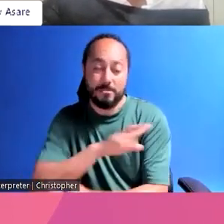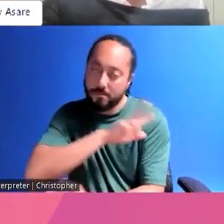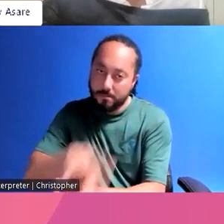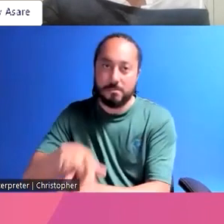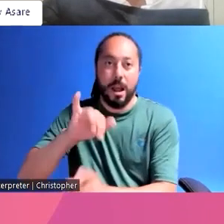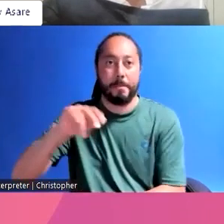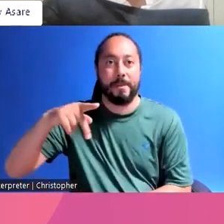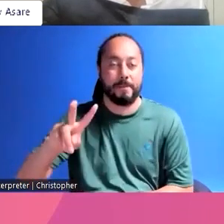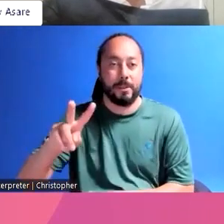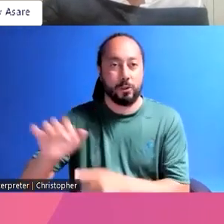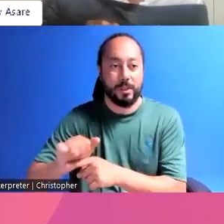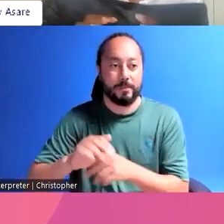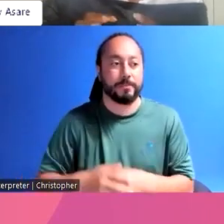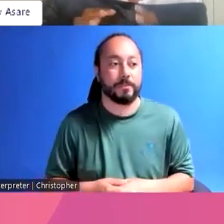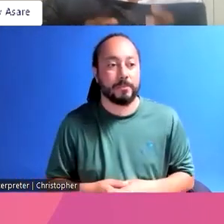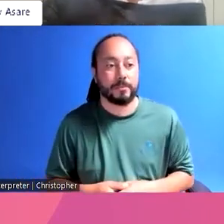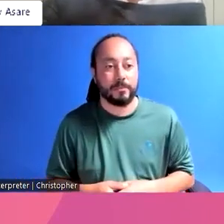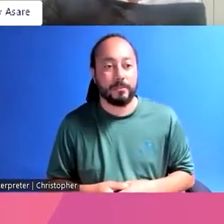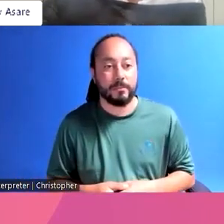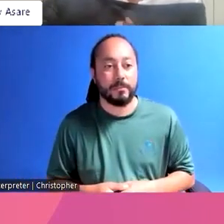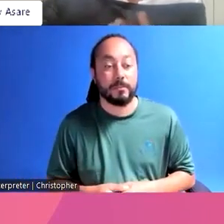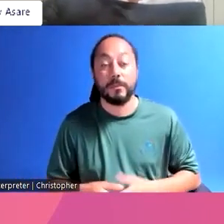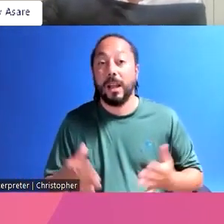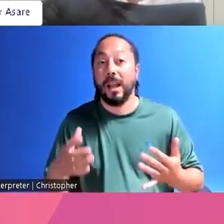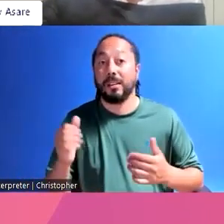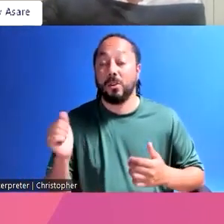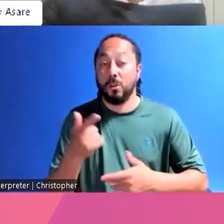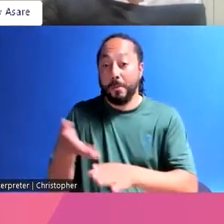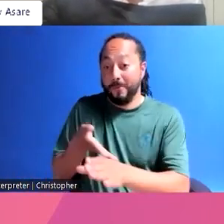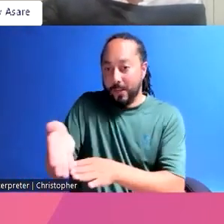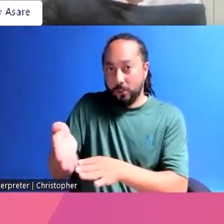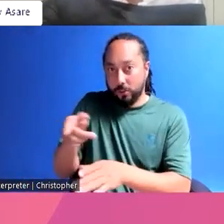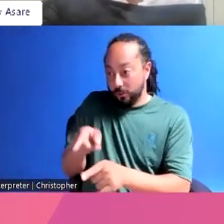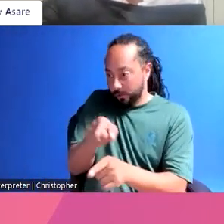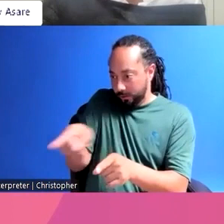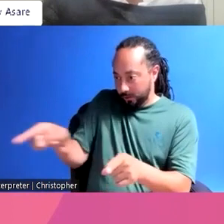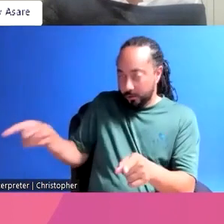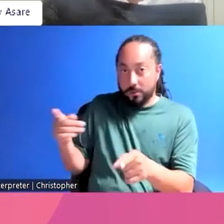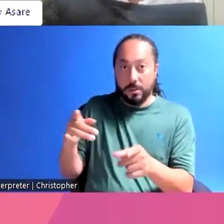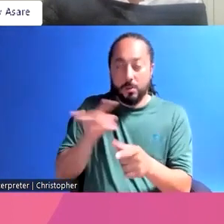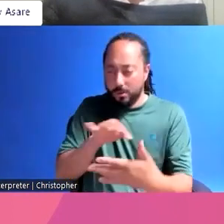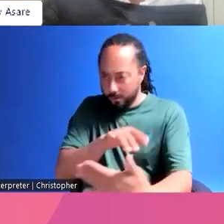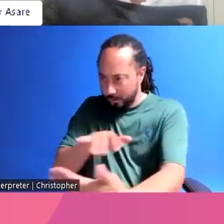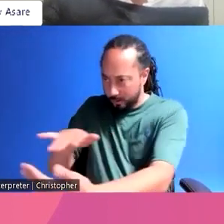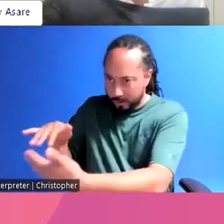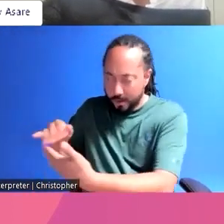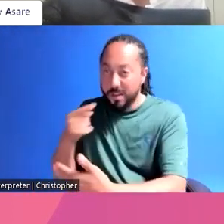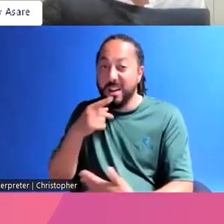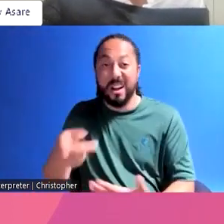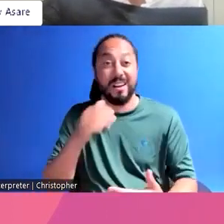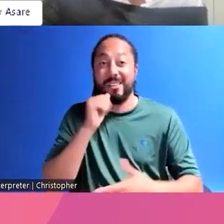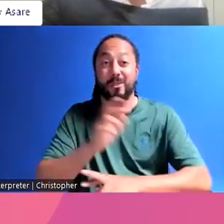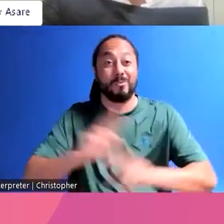The rehab professionals studied reported being underprepared to deal with IPV, usually not